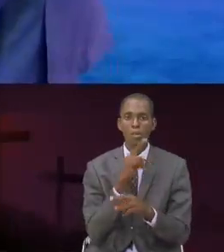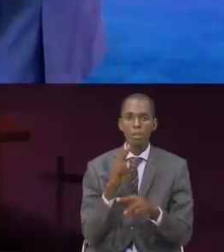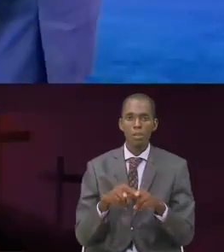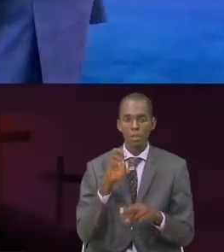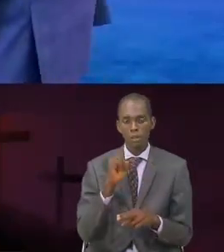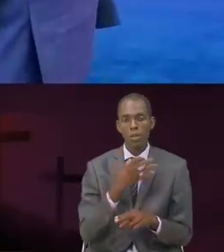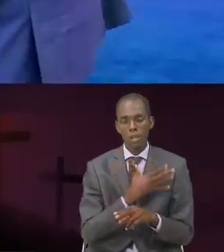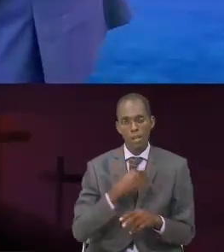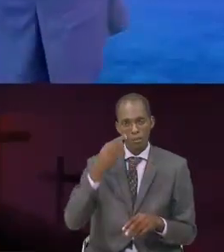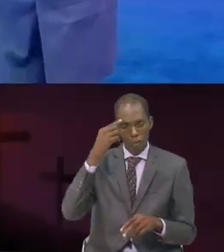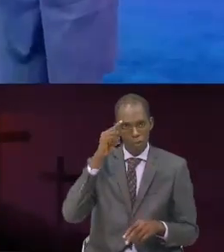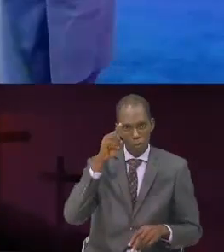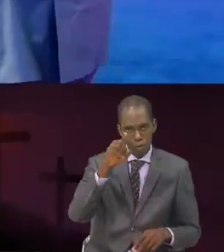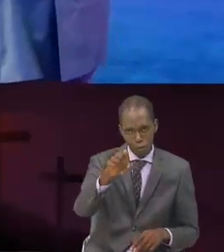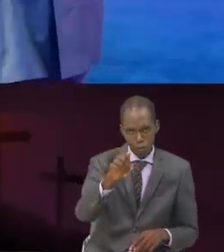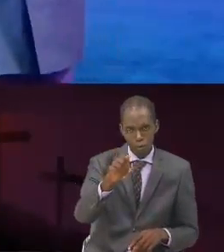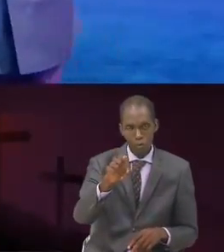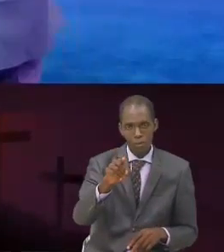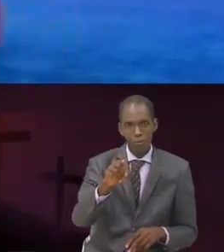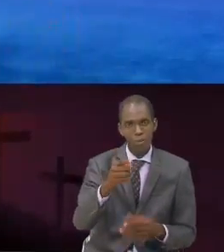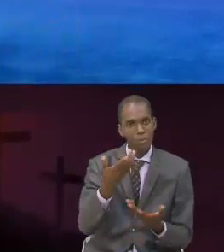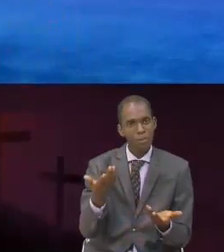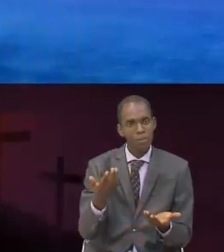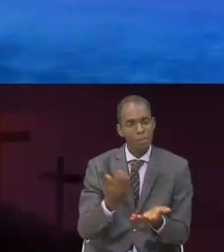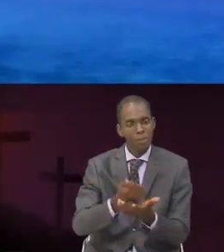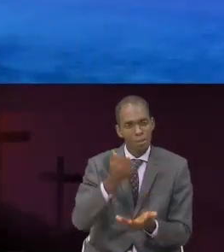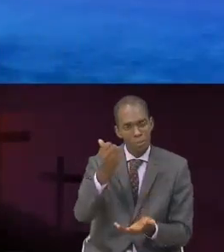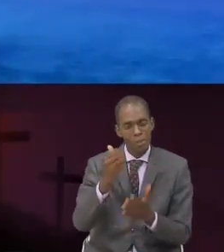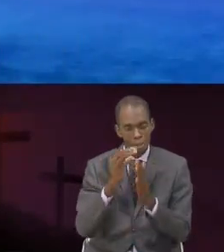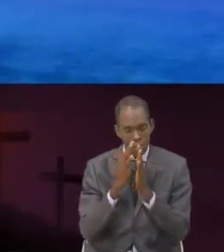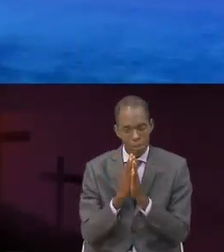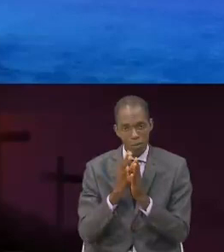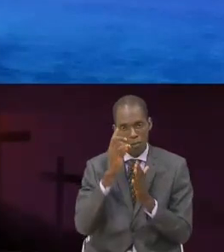By Christ, for all nations,